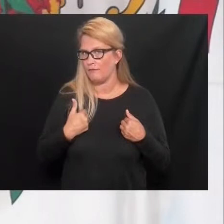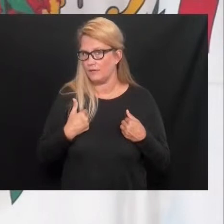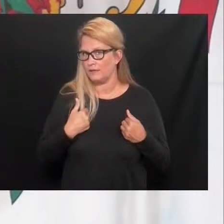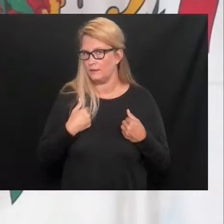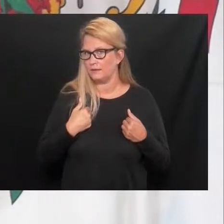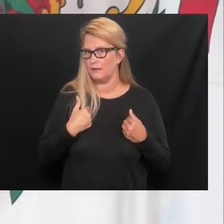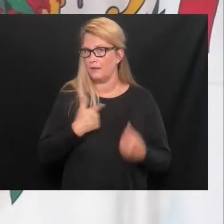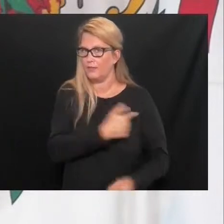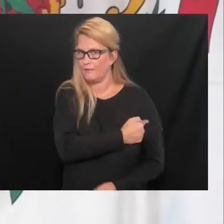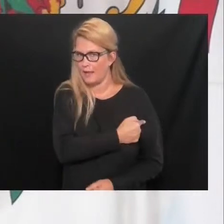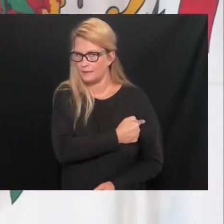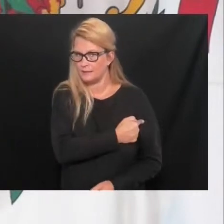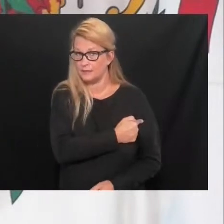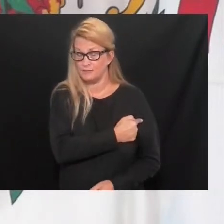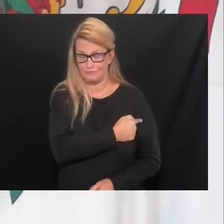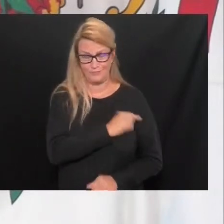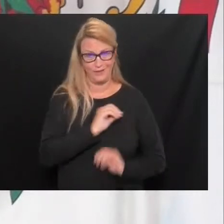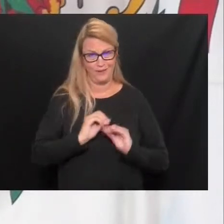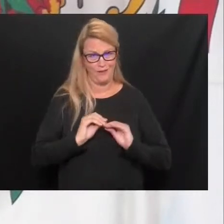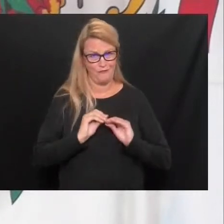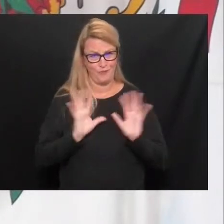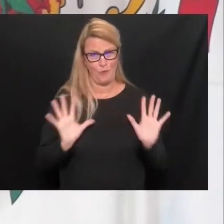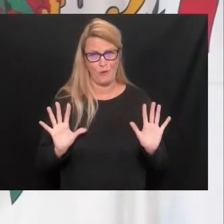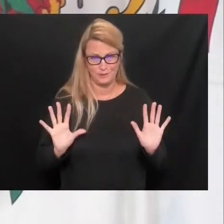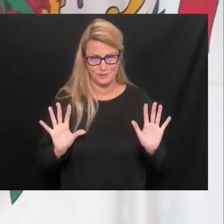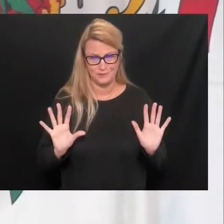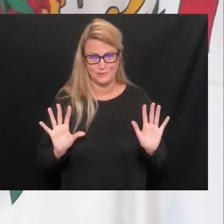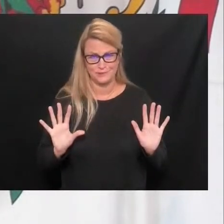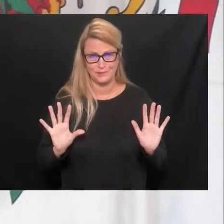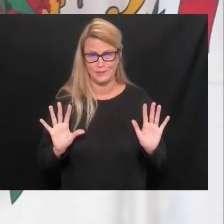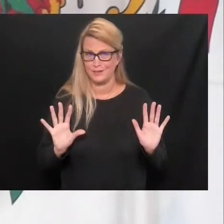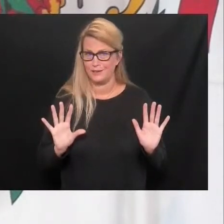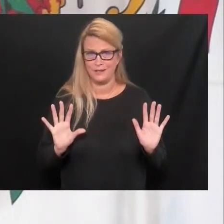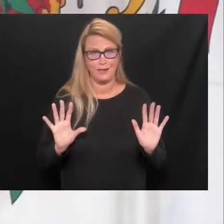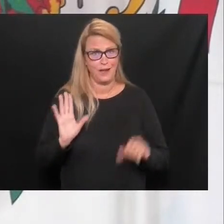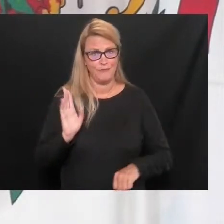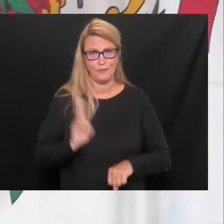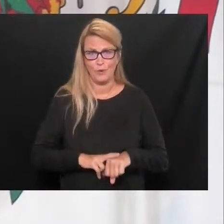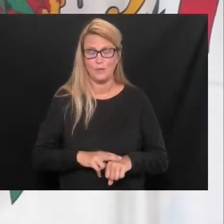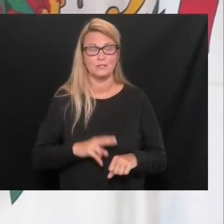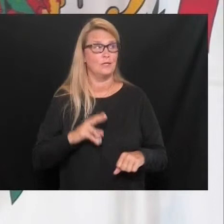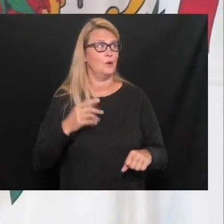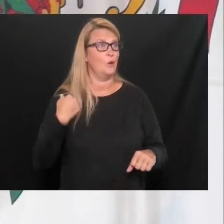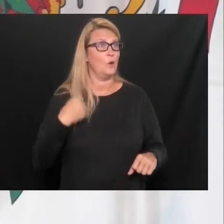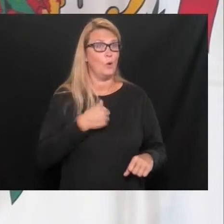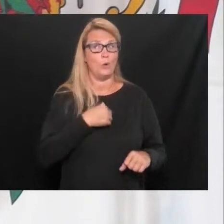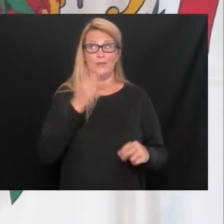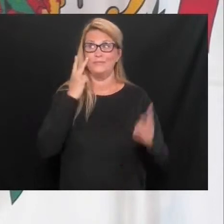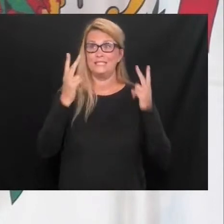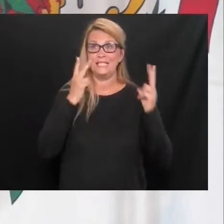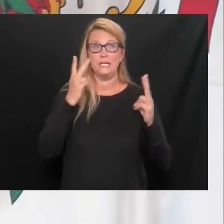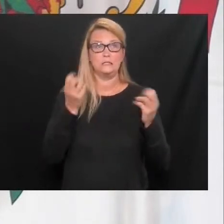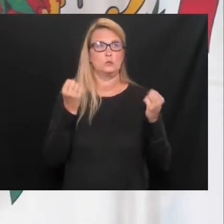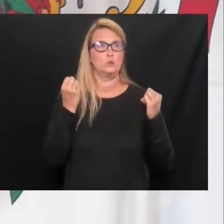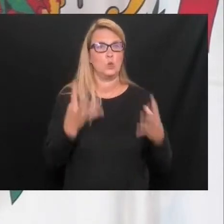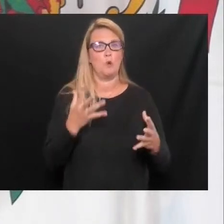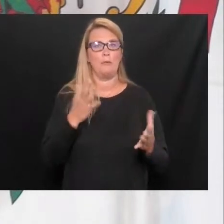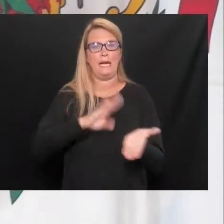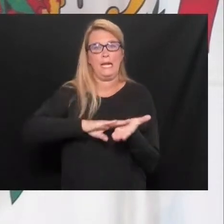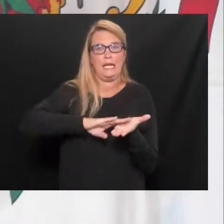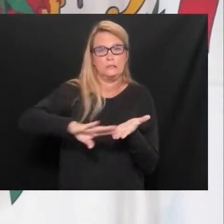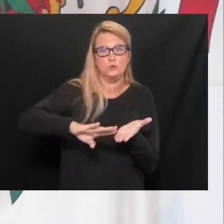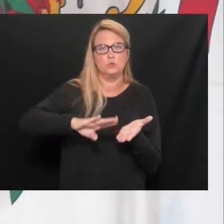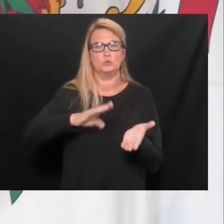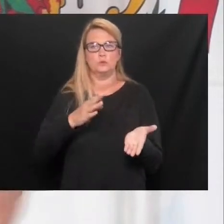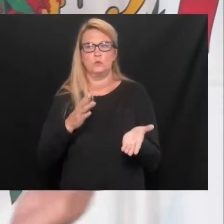have. And there's everything in the world. There's everything you can imagine, as a reason. Just like I've